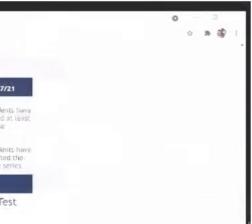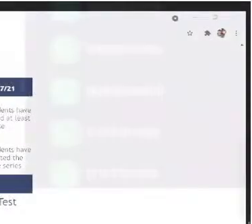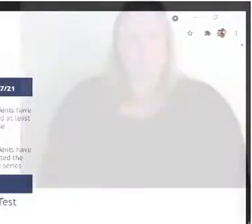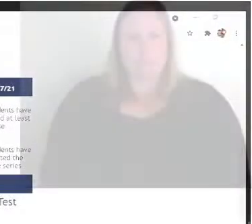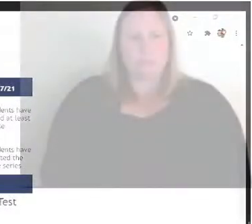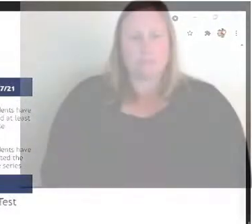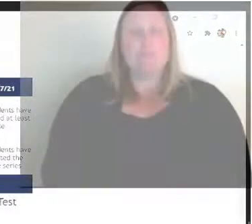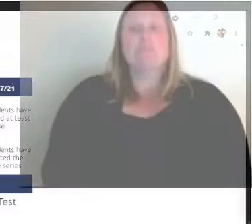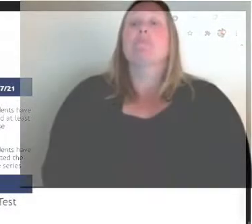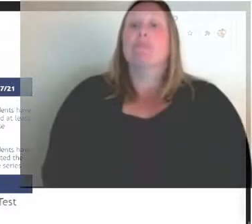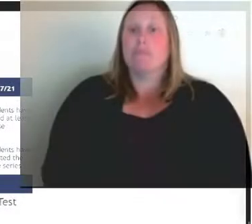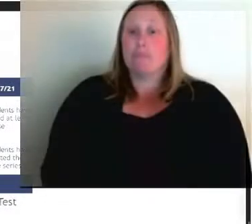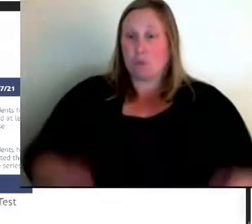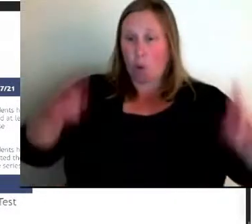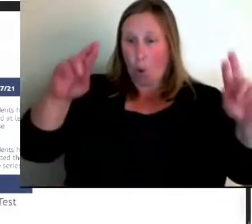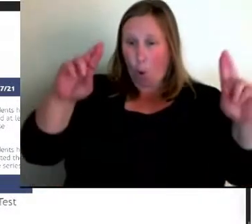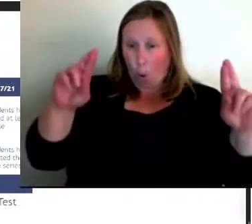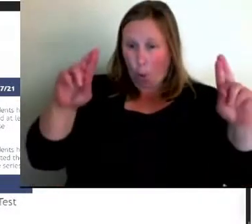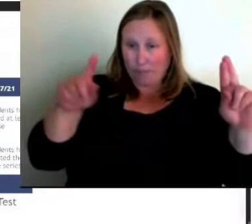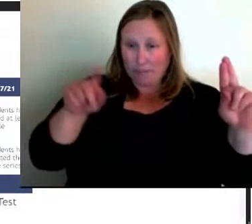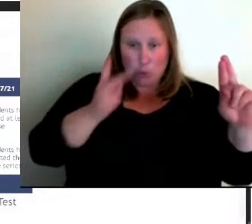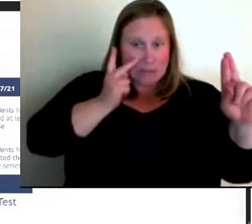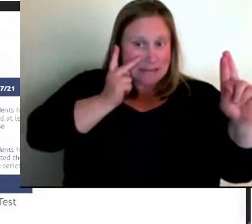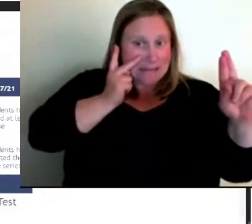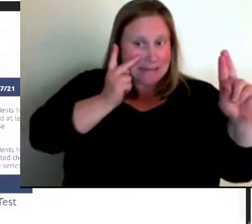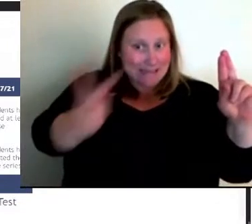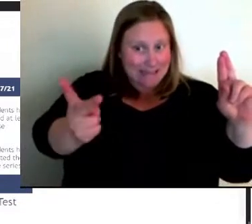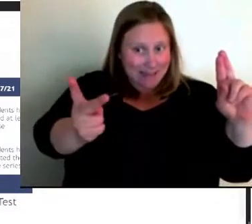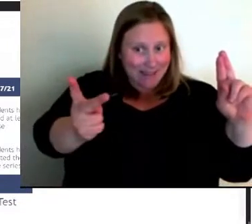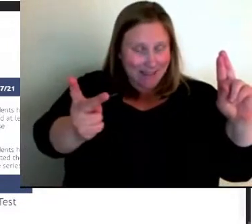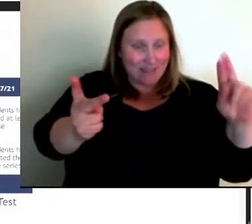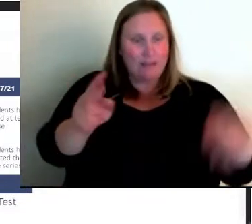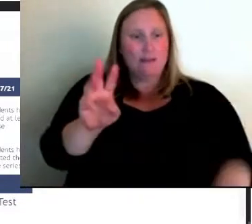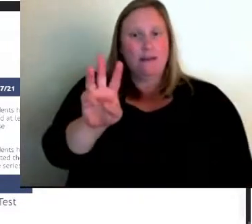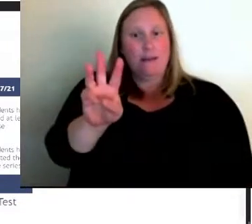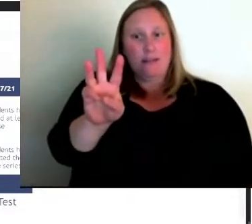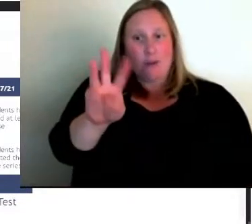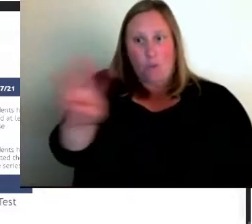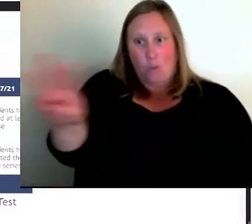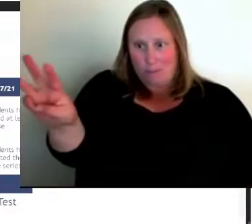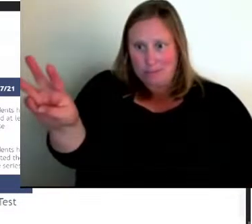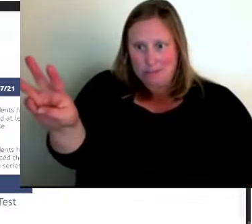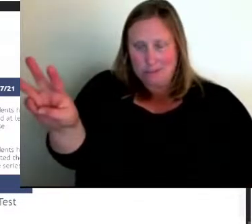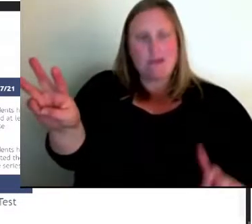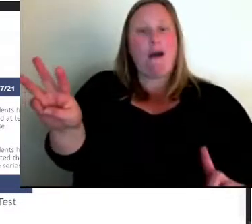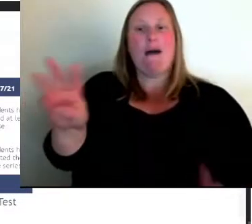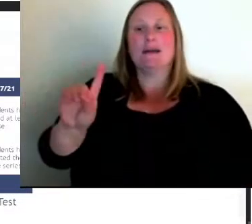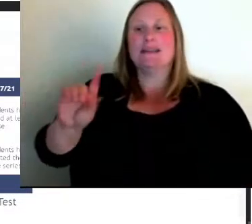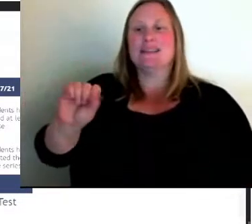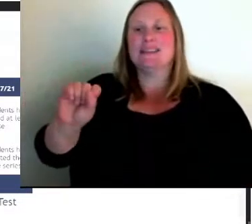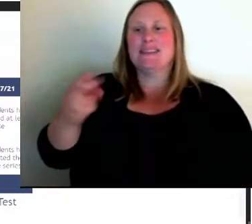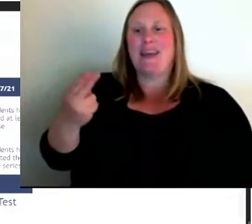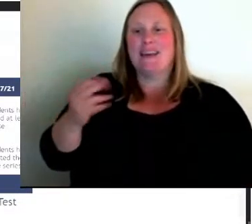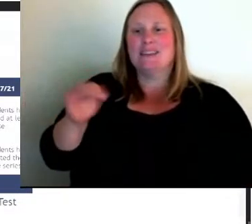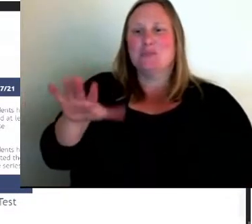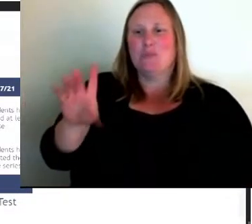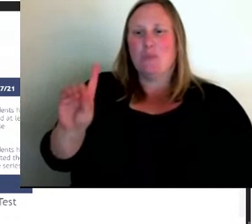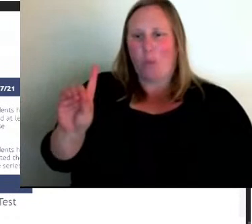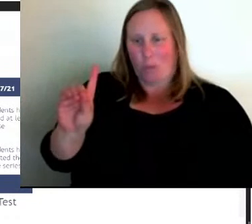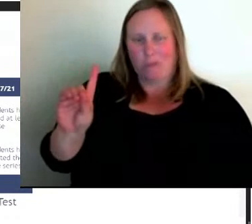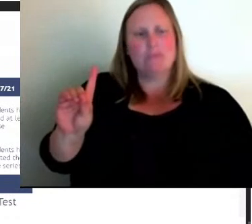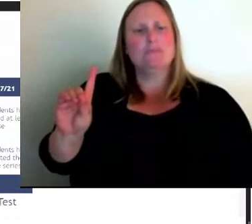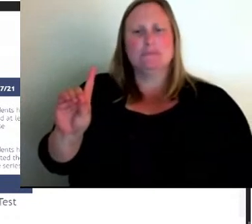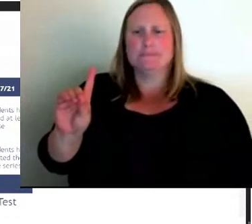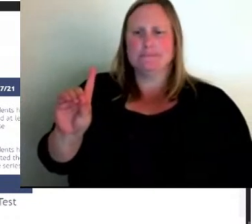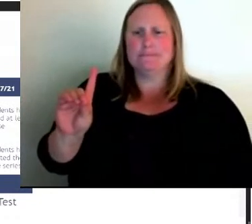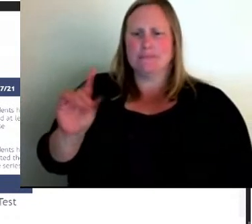All right, so hopefully everyone now is seeing our Wisconsin COVID-19 summary statistics dashboard. And this is on the main